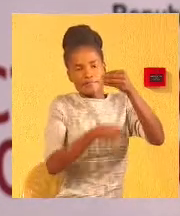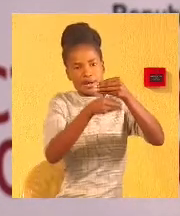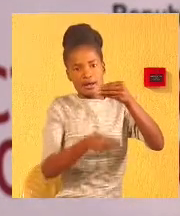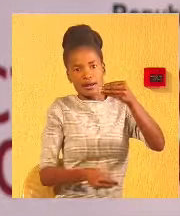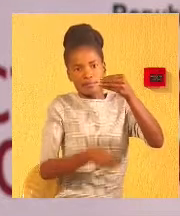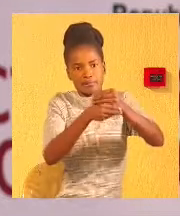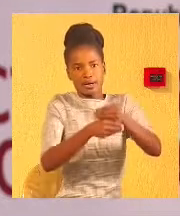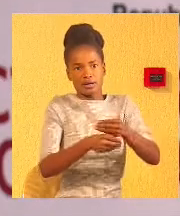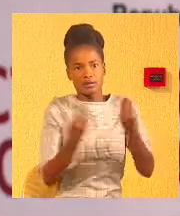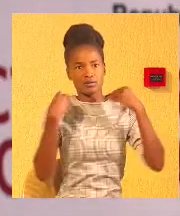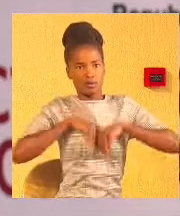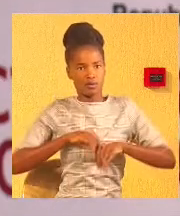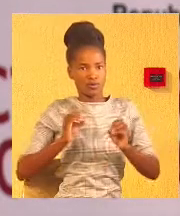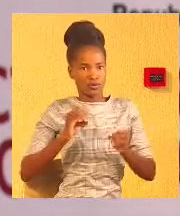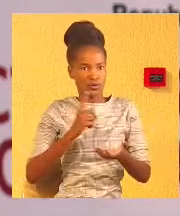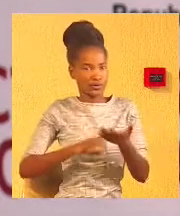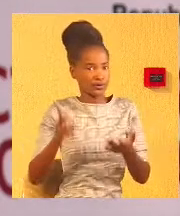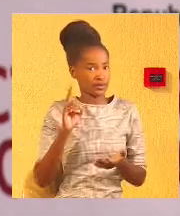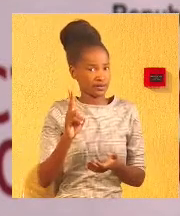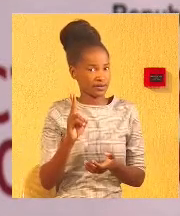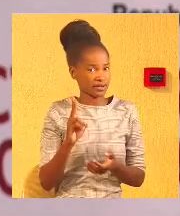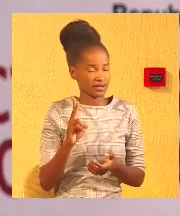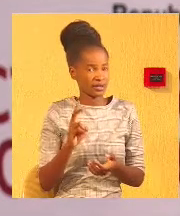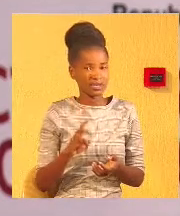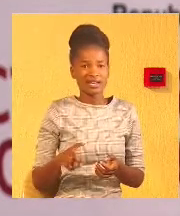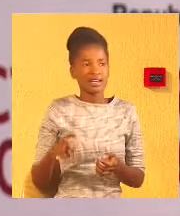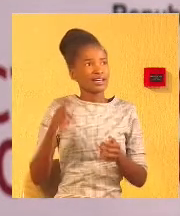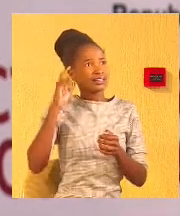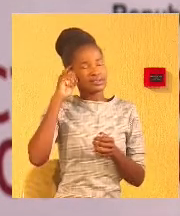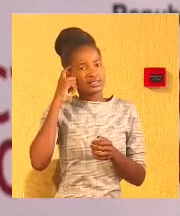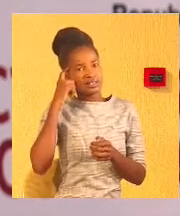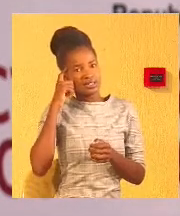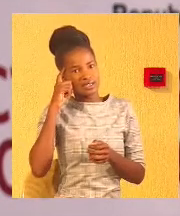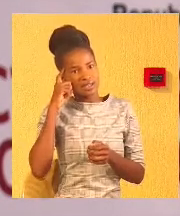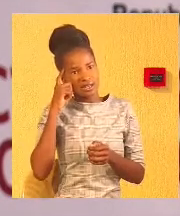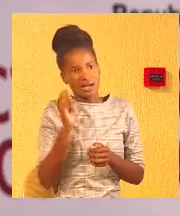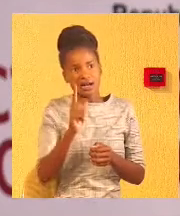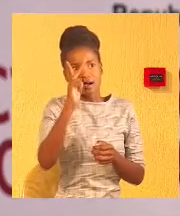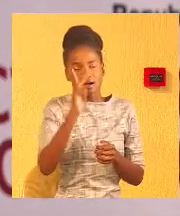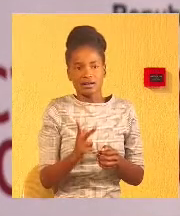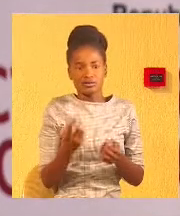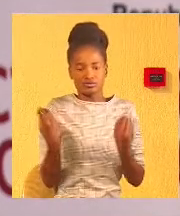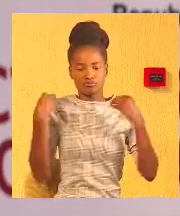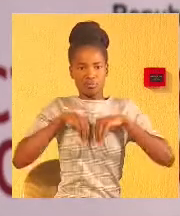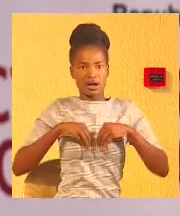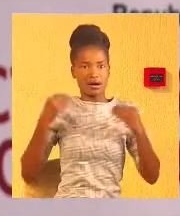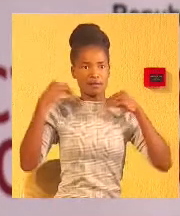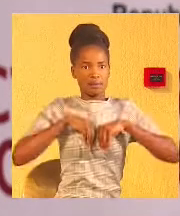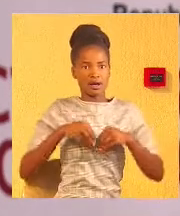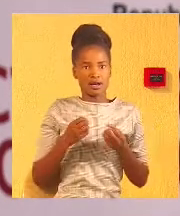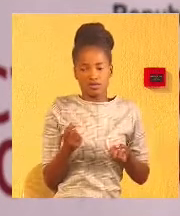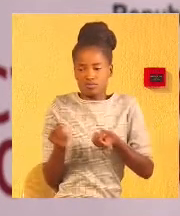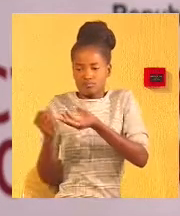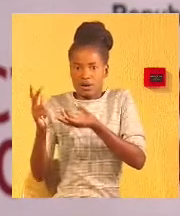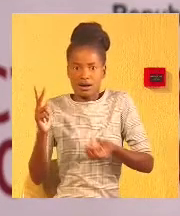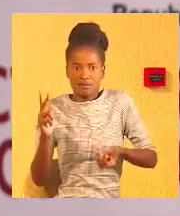past few weeks now, that does not necessarily mean that the transmission has stopped. Hence,